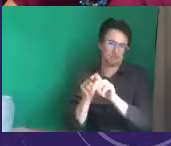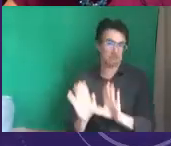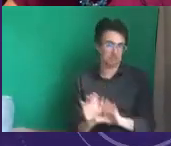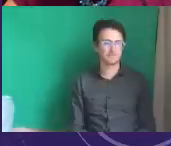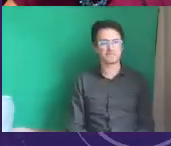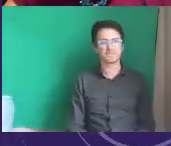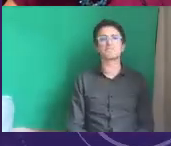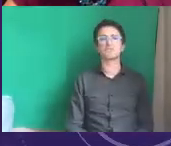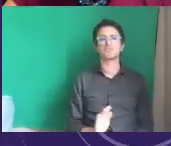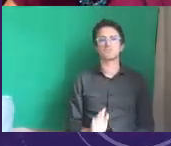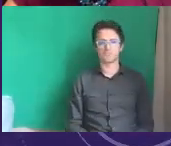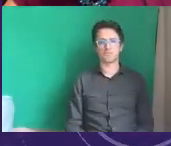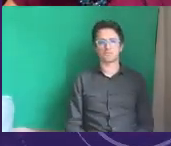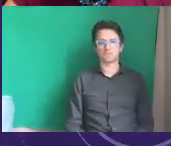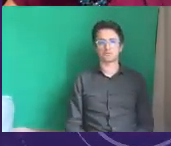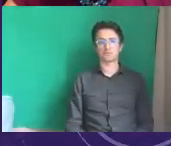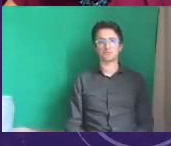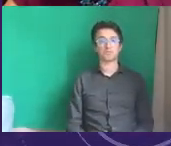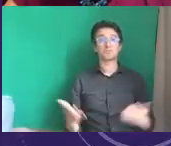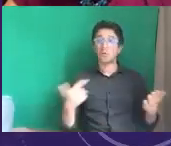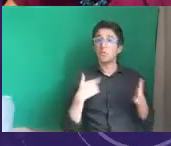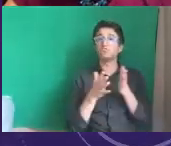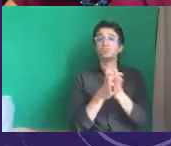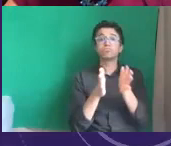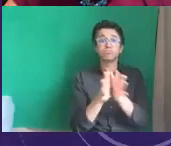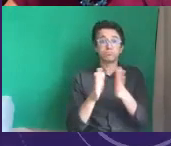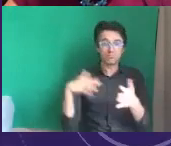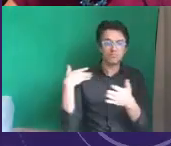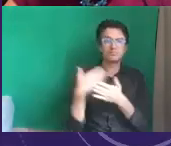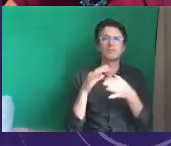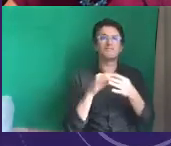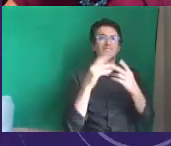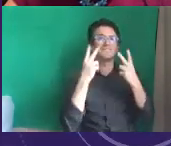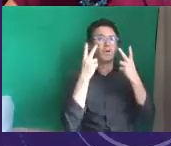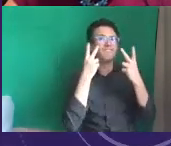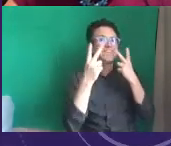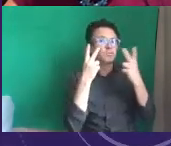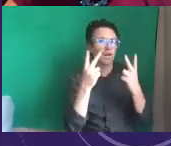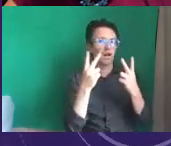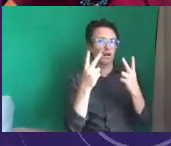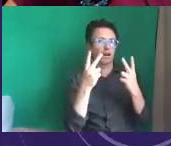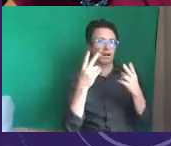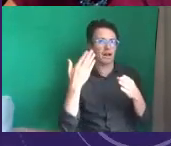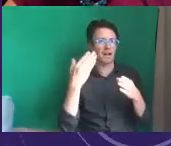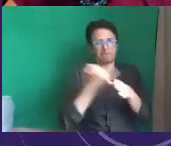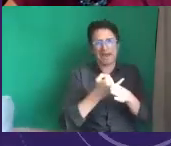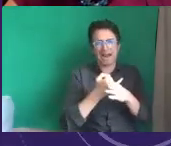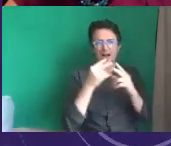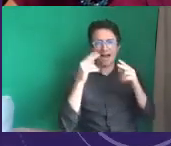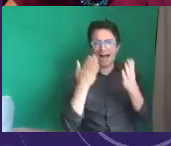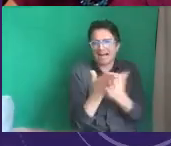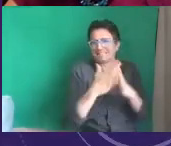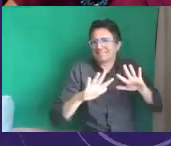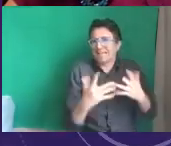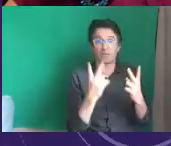who are visually impaired, but social media can and should be a tool to make information accessible for those who are